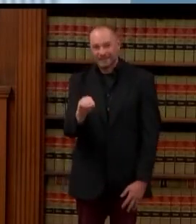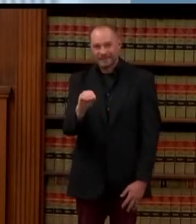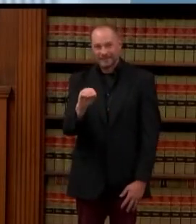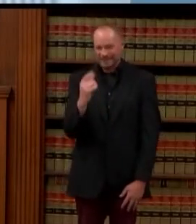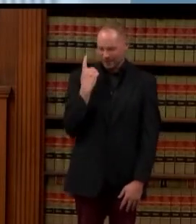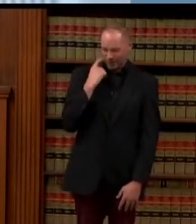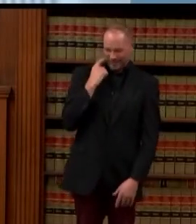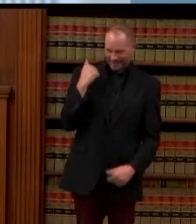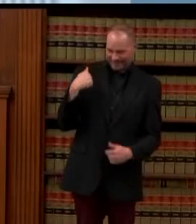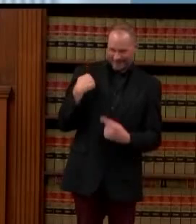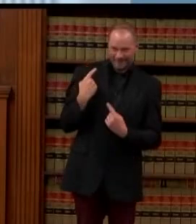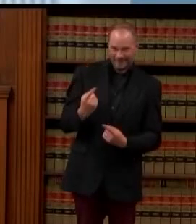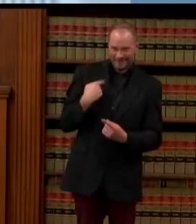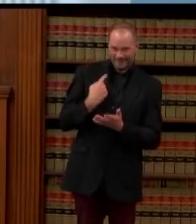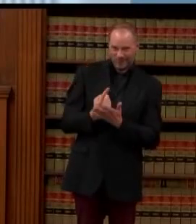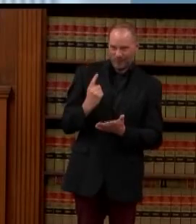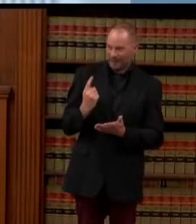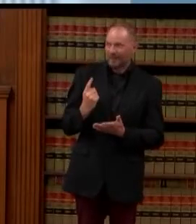week.